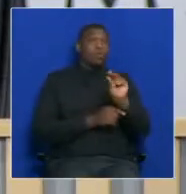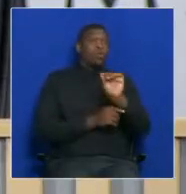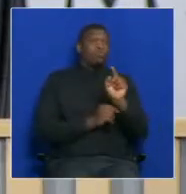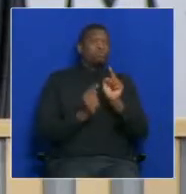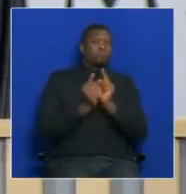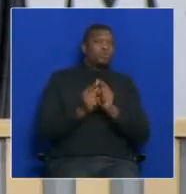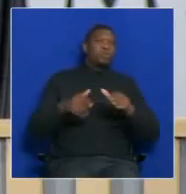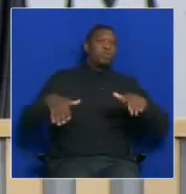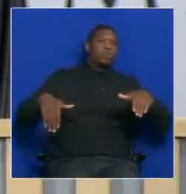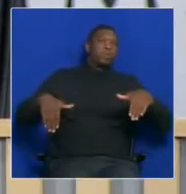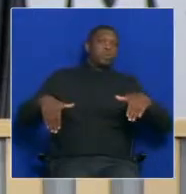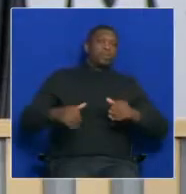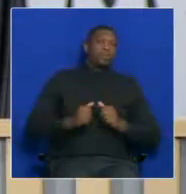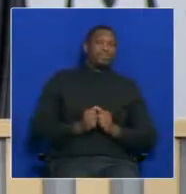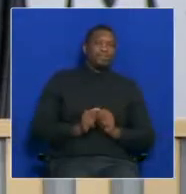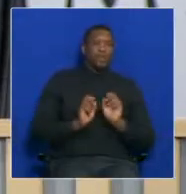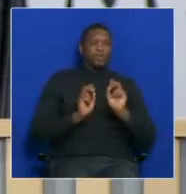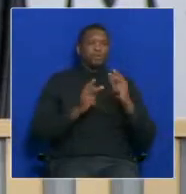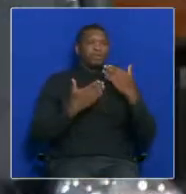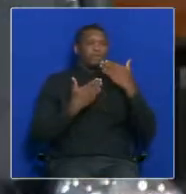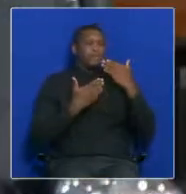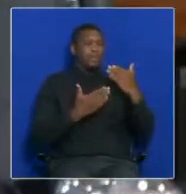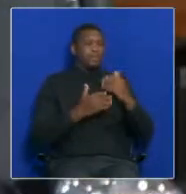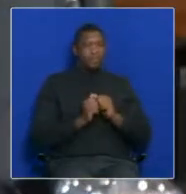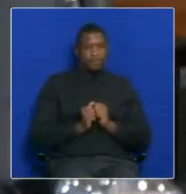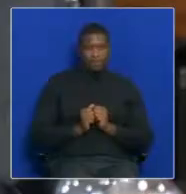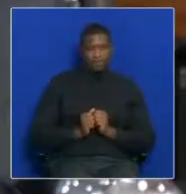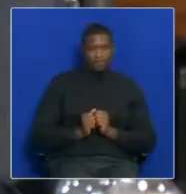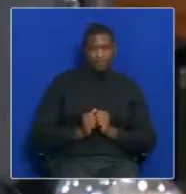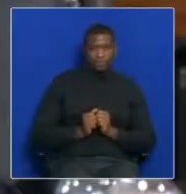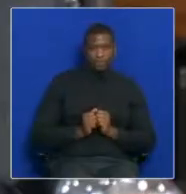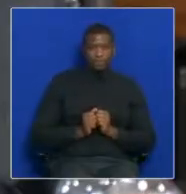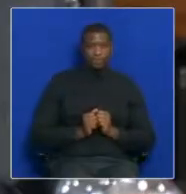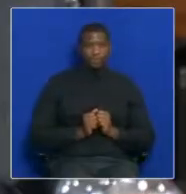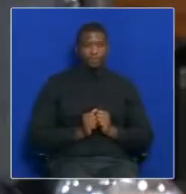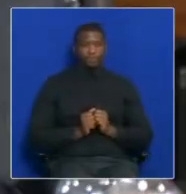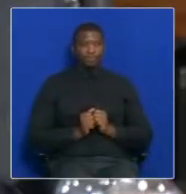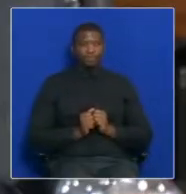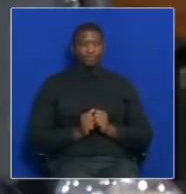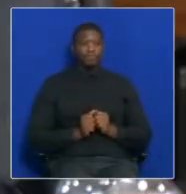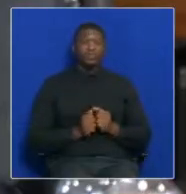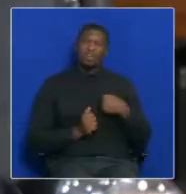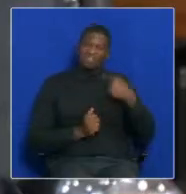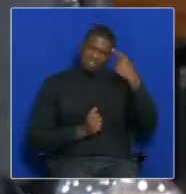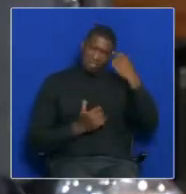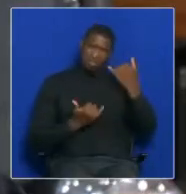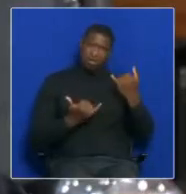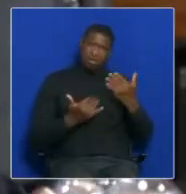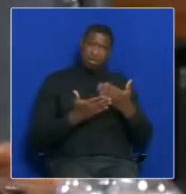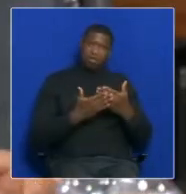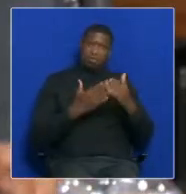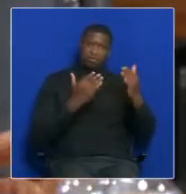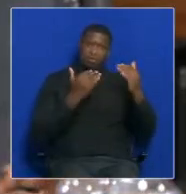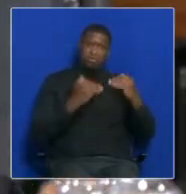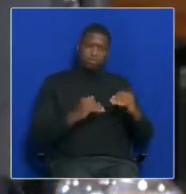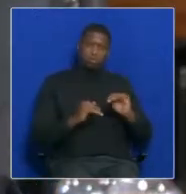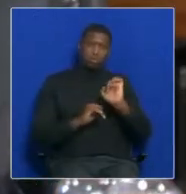it. Thank you. I think then you can move on in your statement.